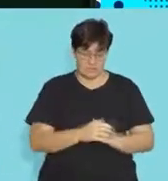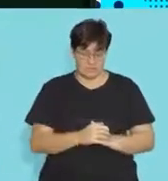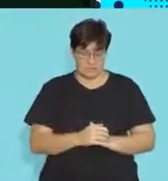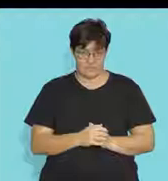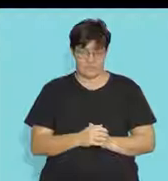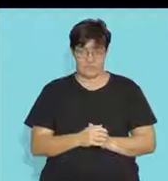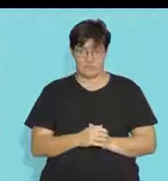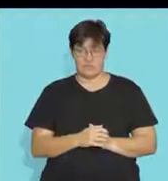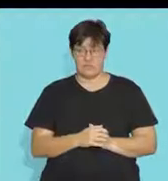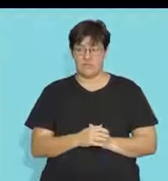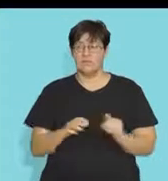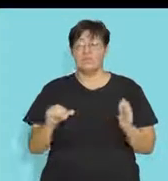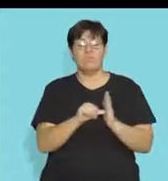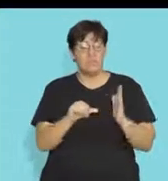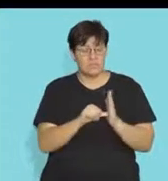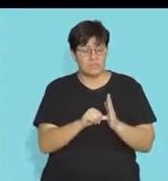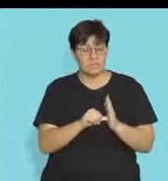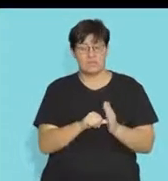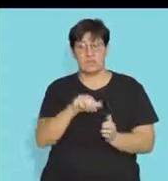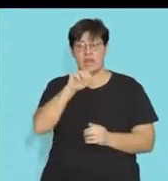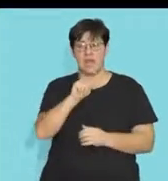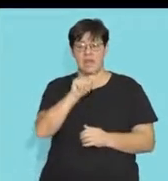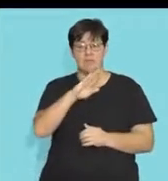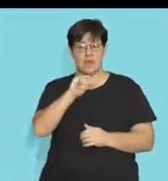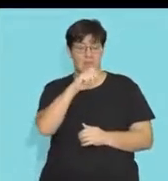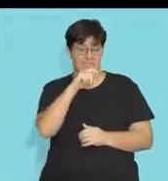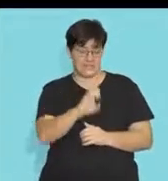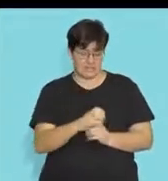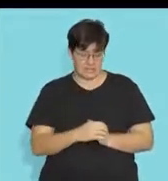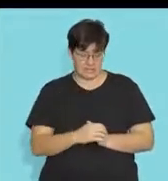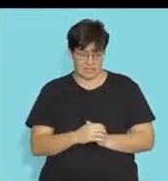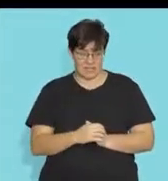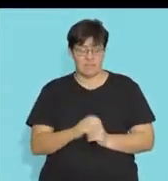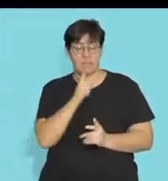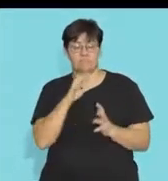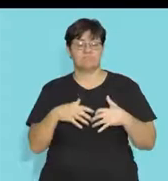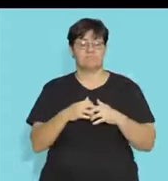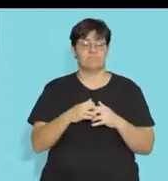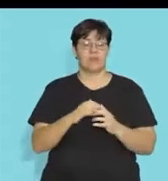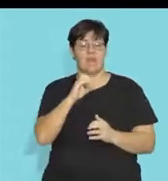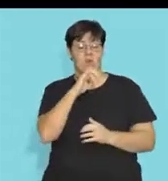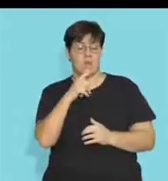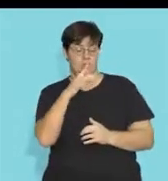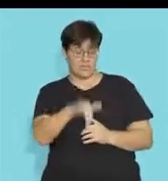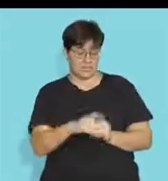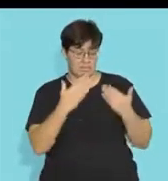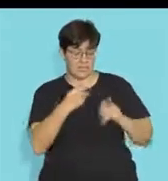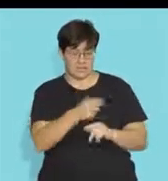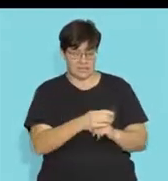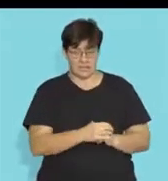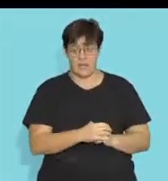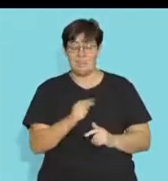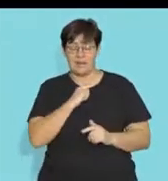environment. Guys, it's important that we mention the term abiotic, and this often comes up when we're studying ecology.